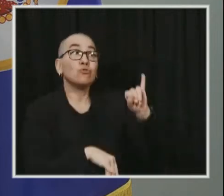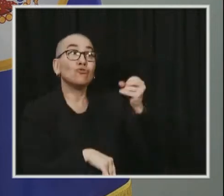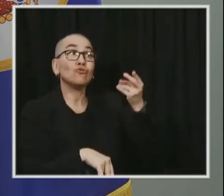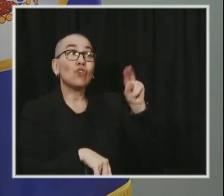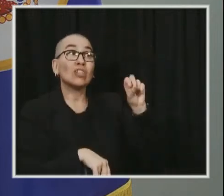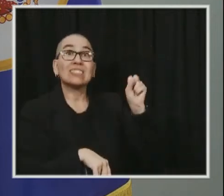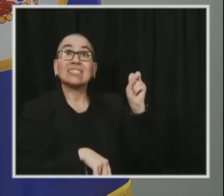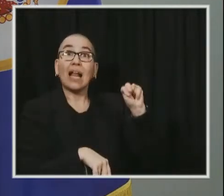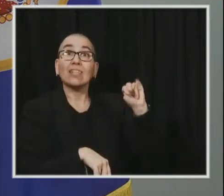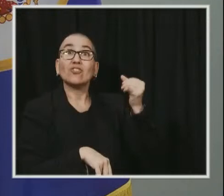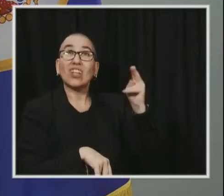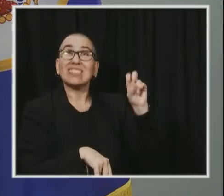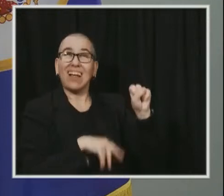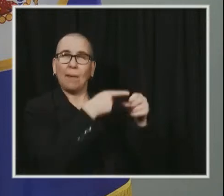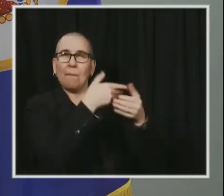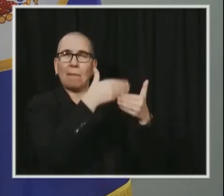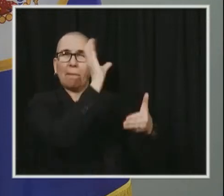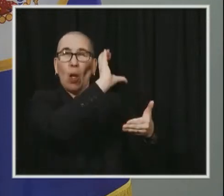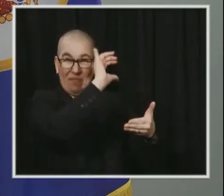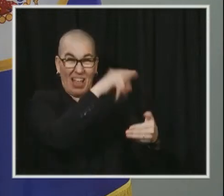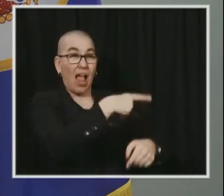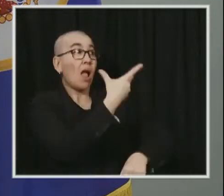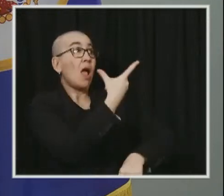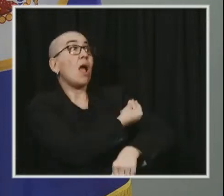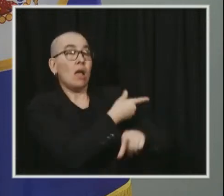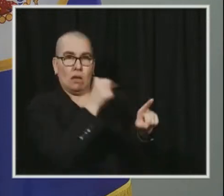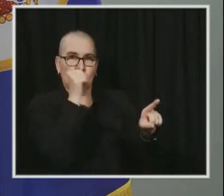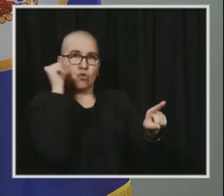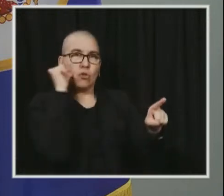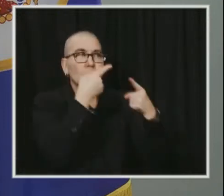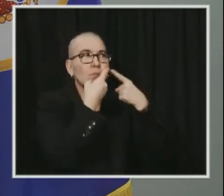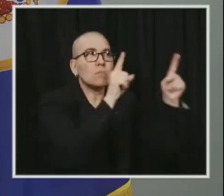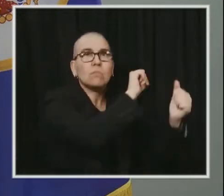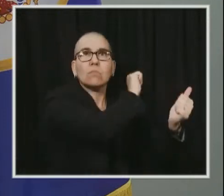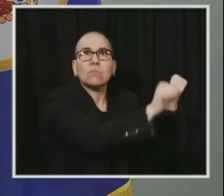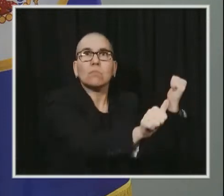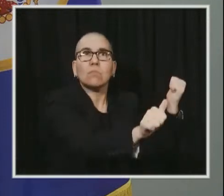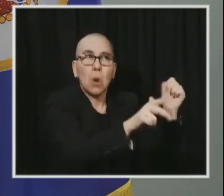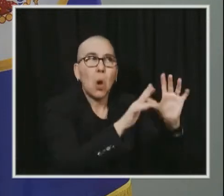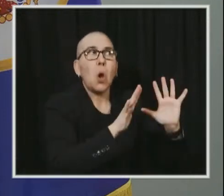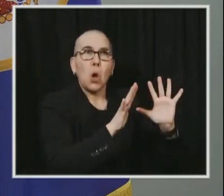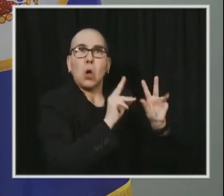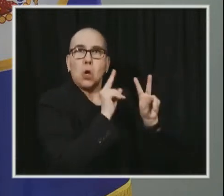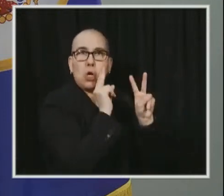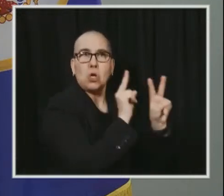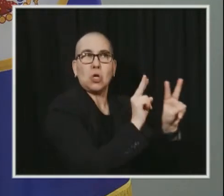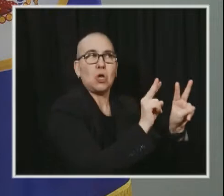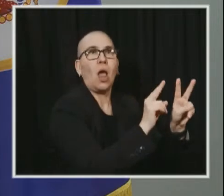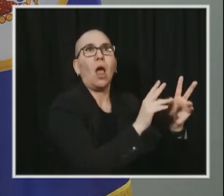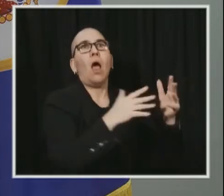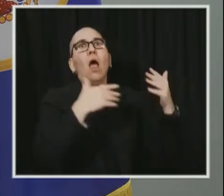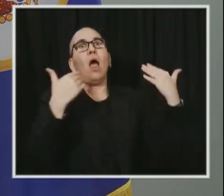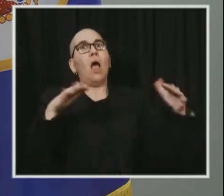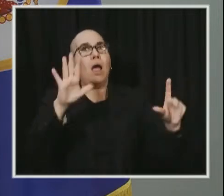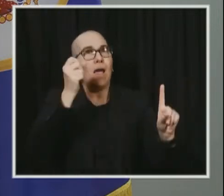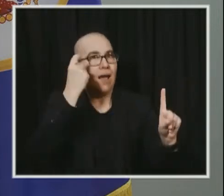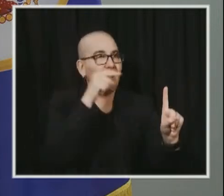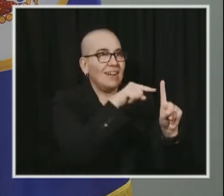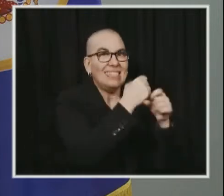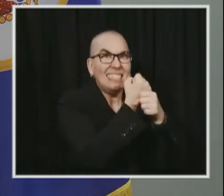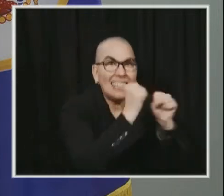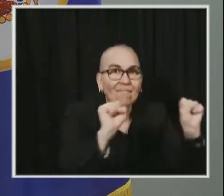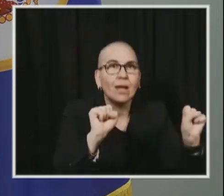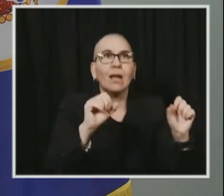yesterday. Every day, we're adding more clinical reinforcement to what we already know. These vaccines are safe and they're